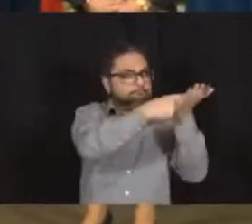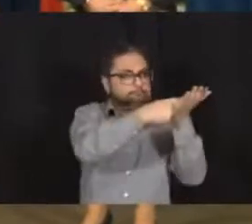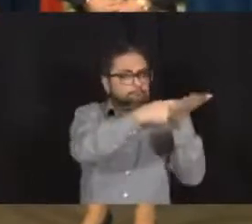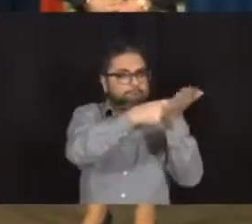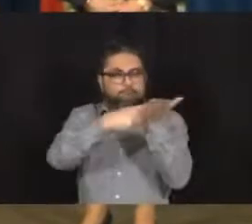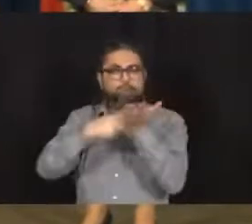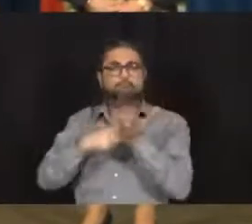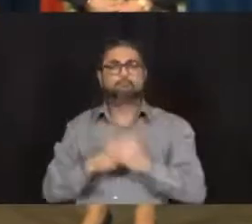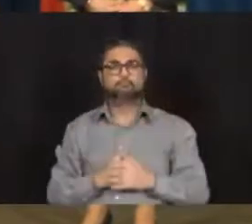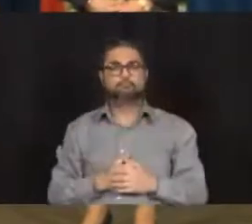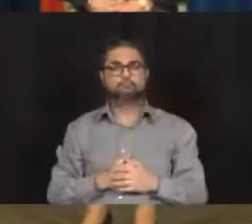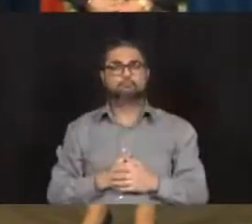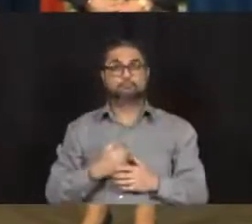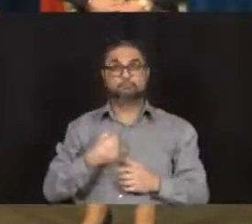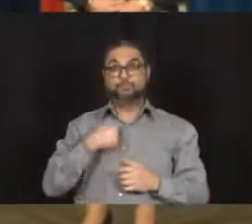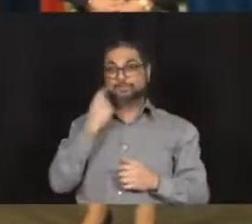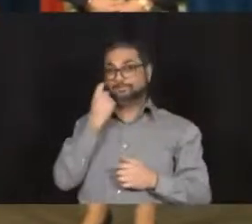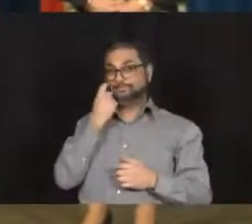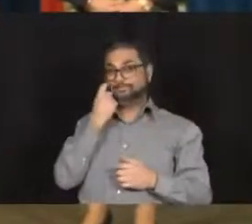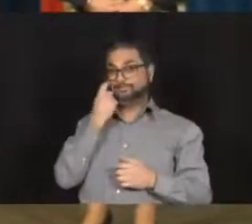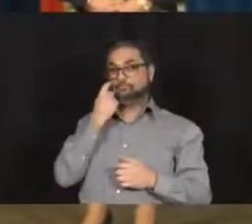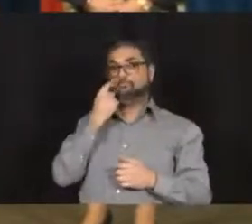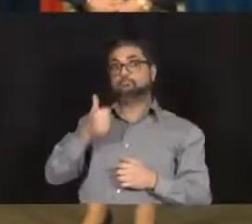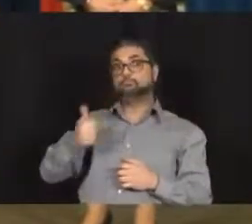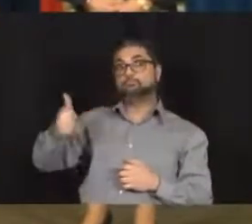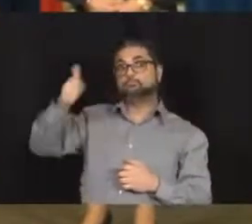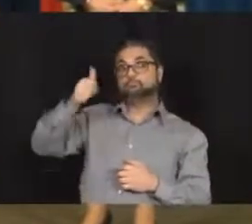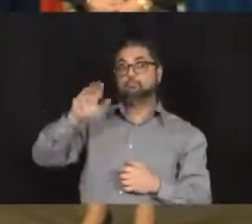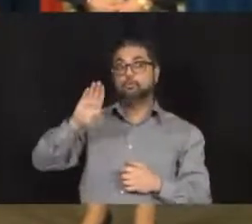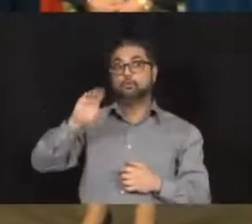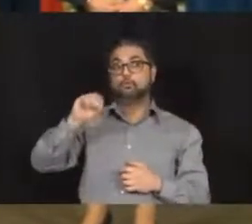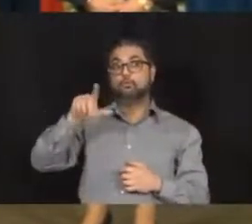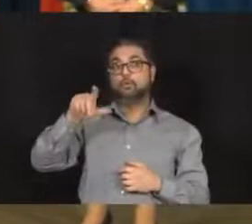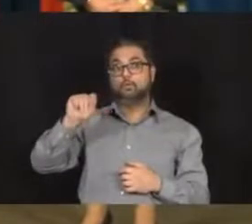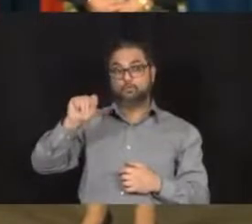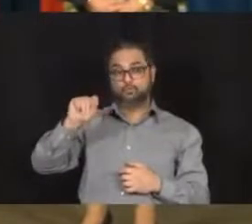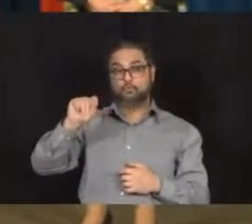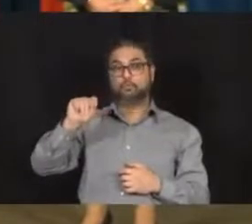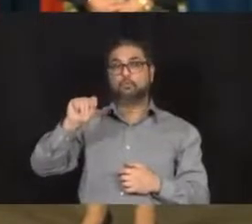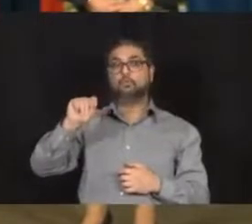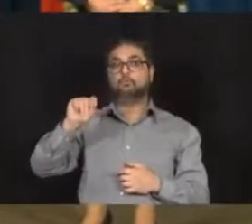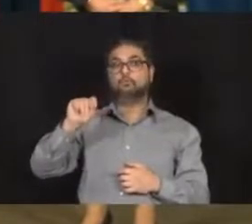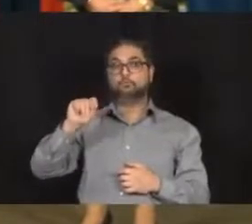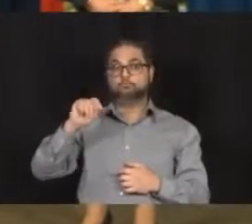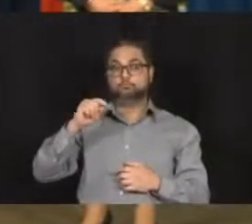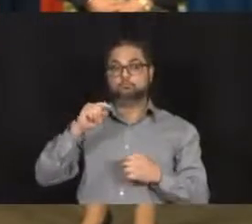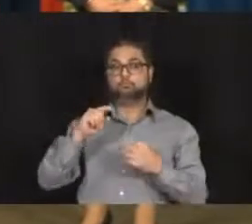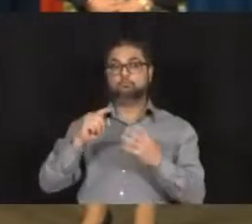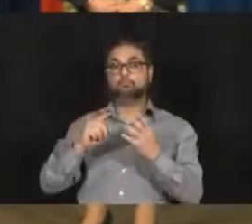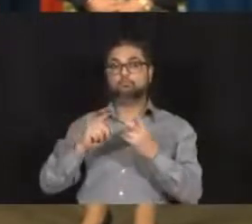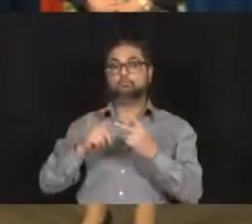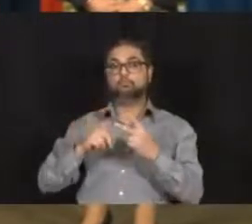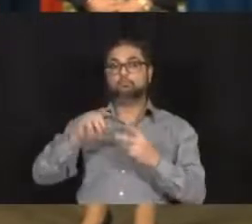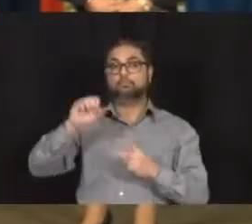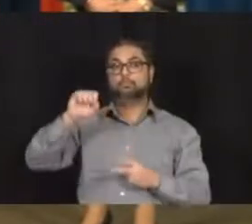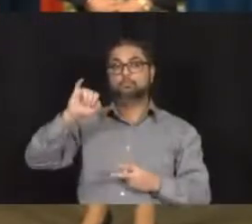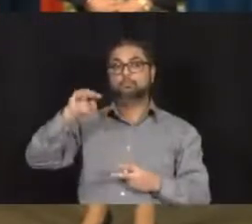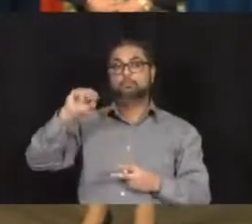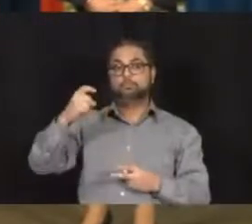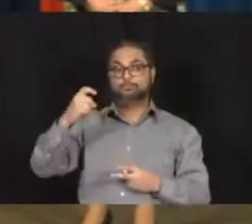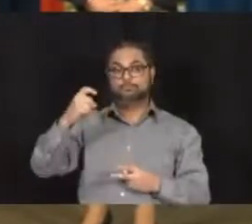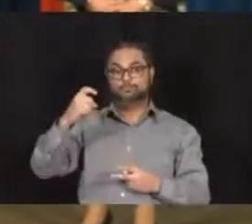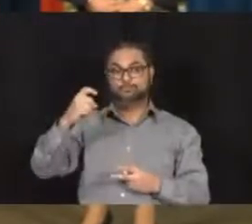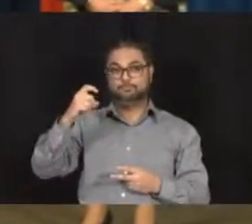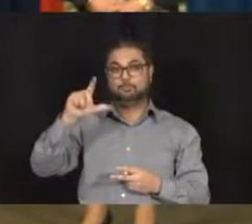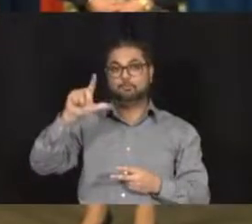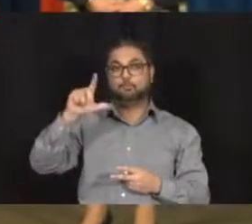into Chief Clifford Bull at Sioux Outlook. I understand there's a case up there, asking him what